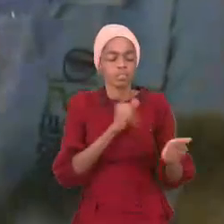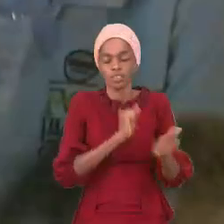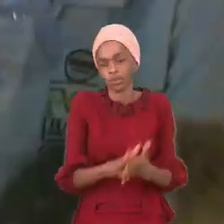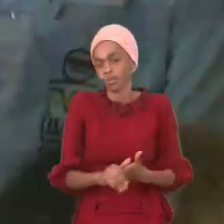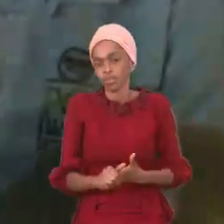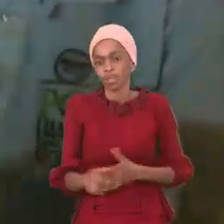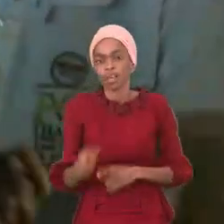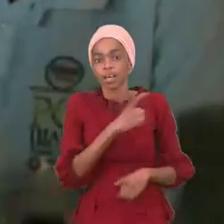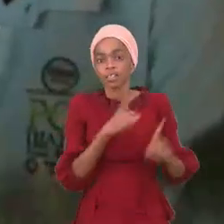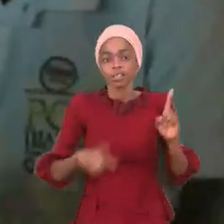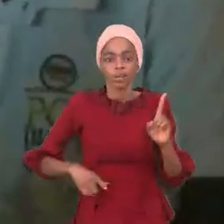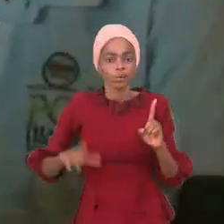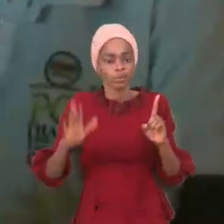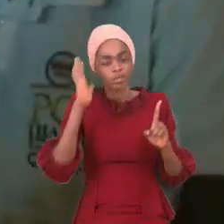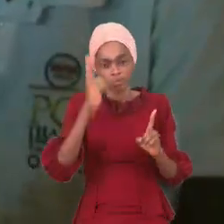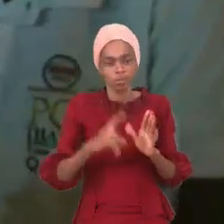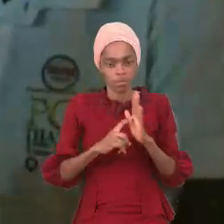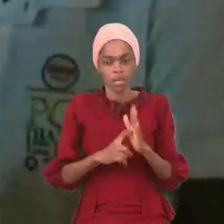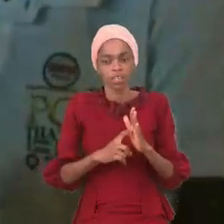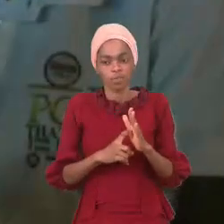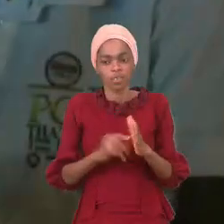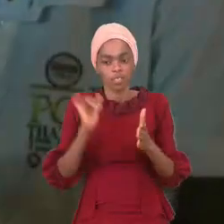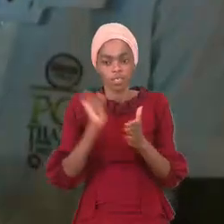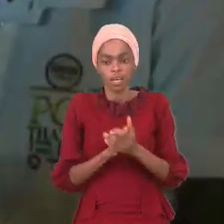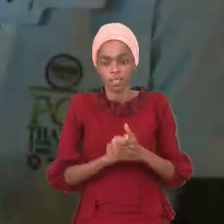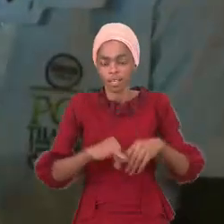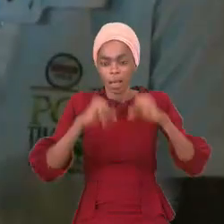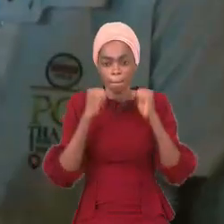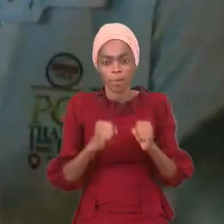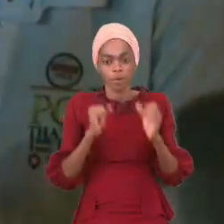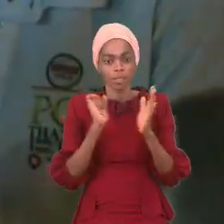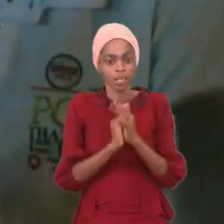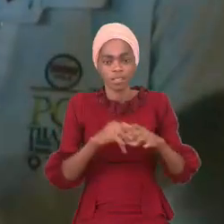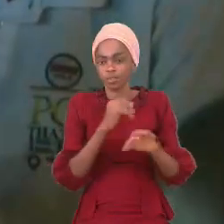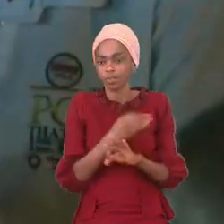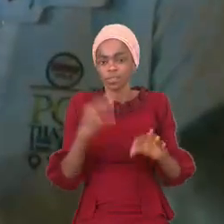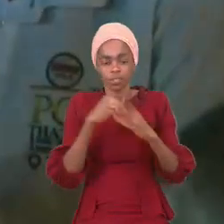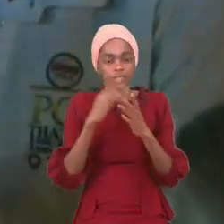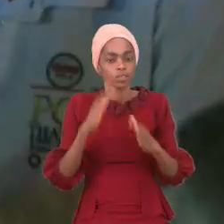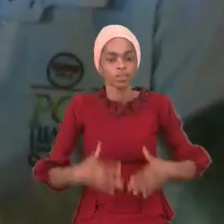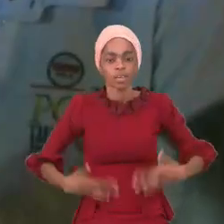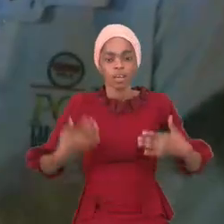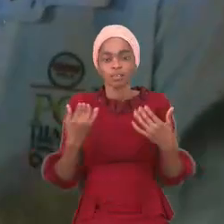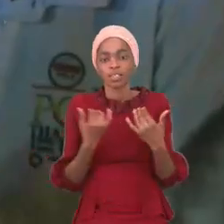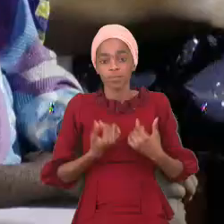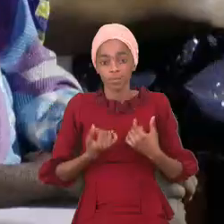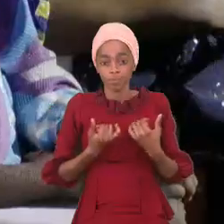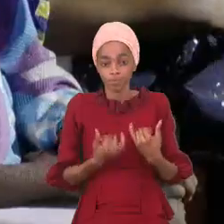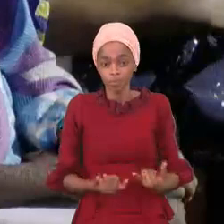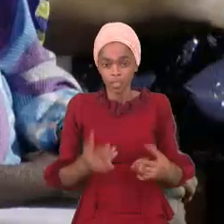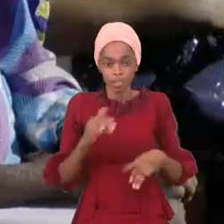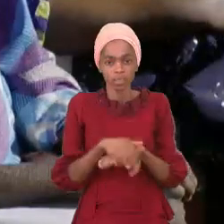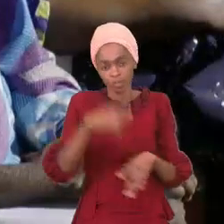The Lord will manifest that power, that freedom in your life, even tonight, because of the